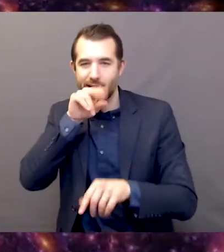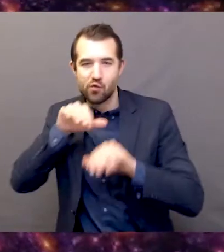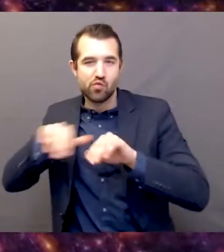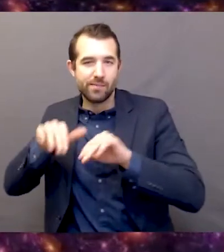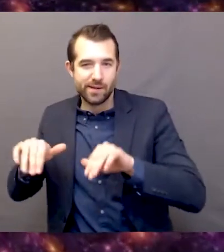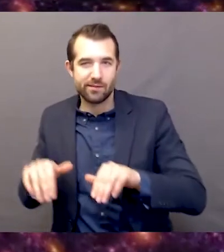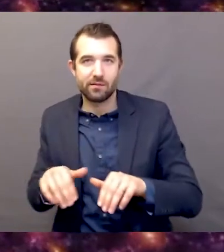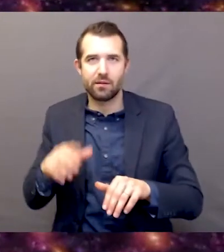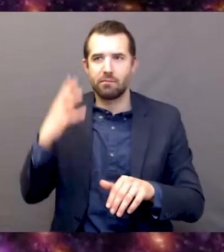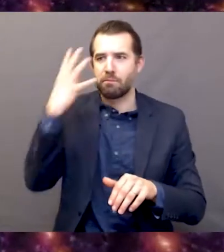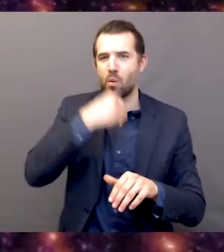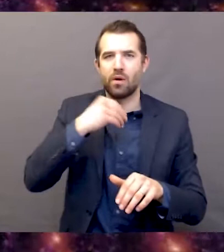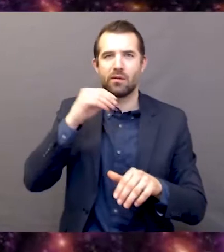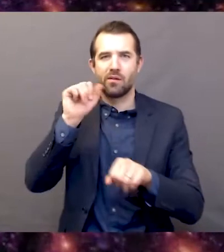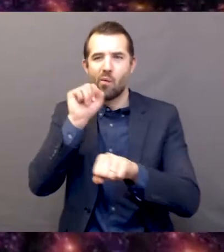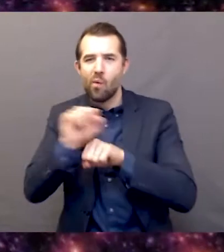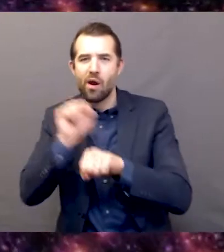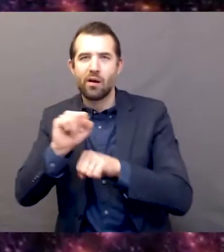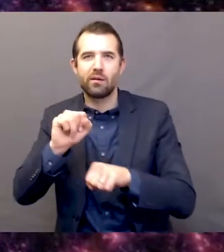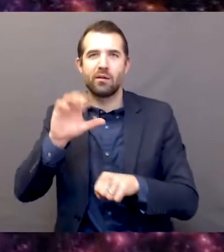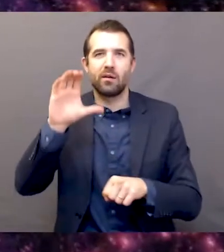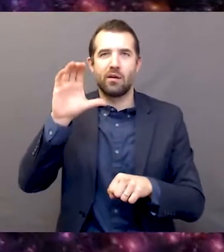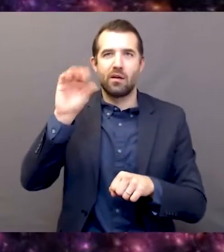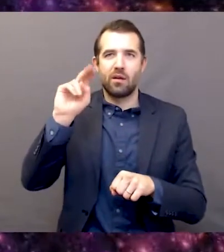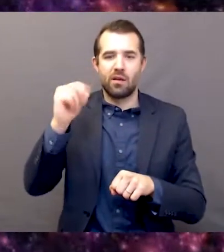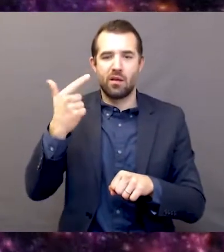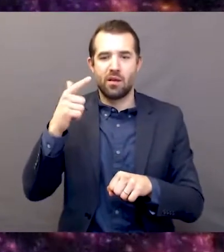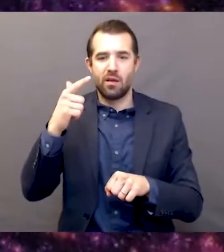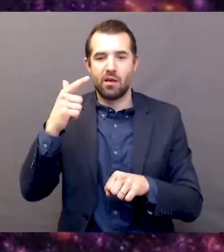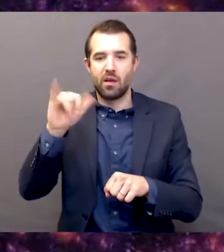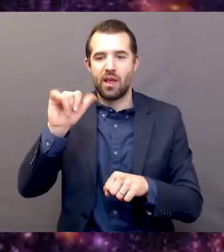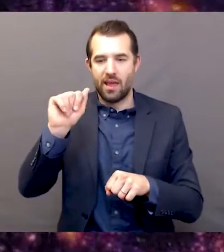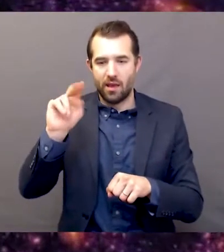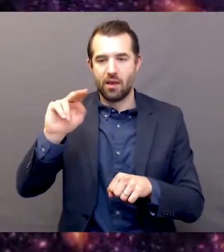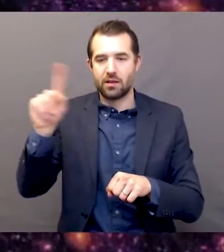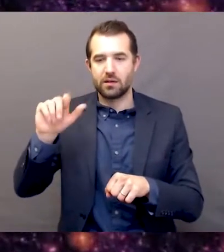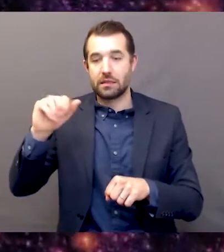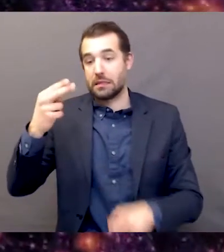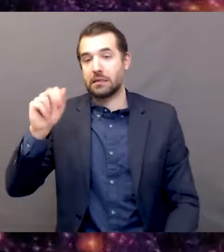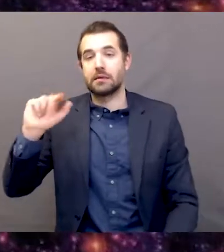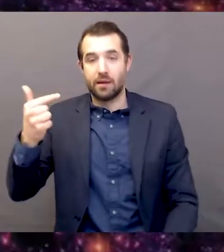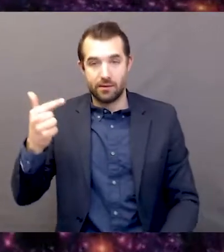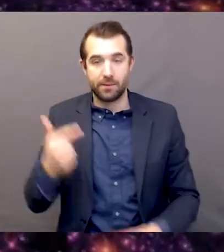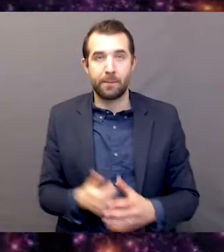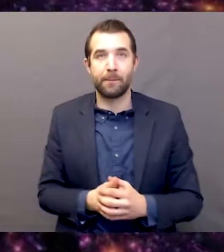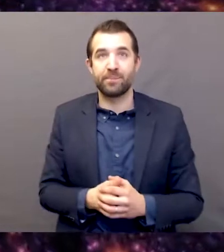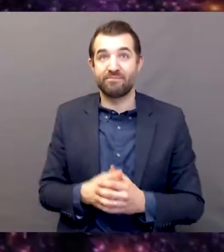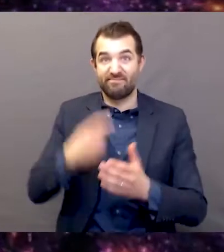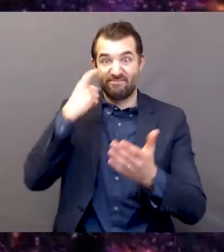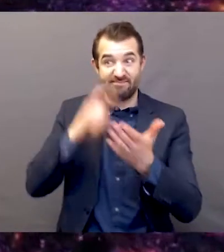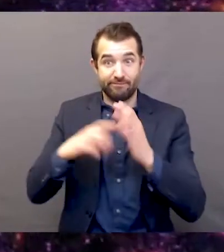beautiful work done by Kongyao Zhang, he did some simulations to show what this might look like. And here you see a bubble